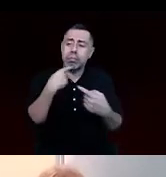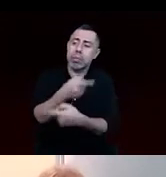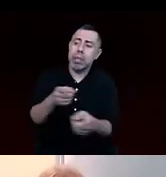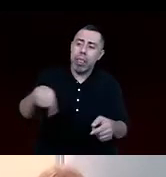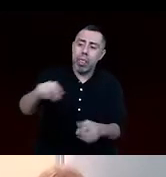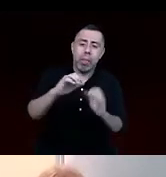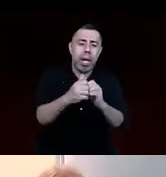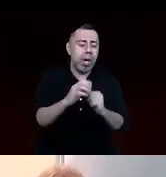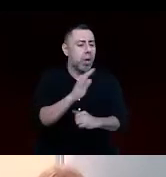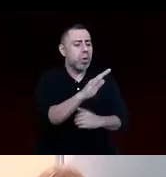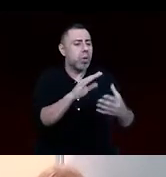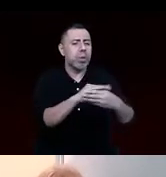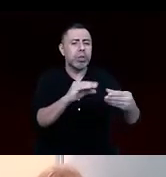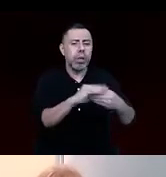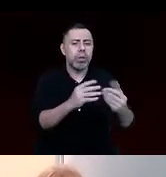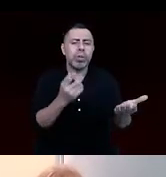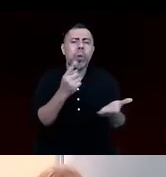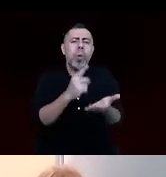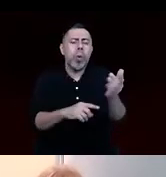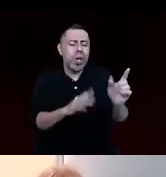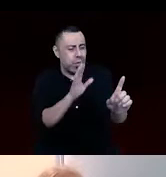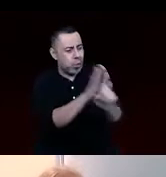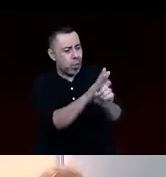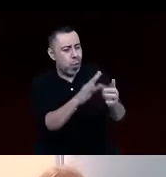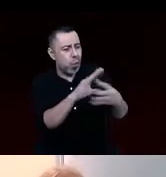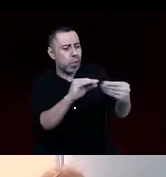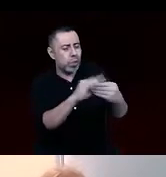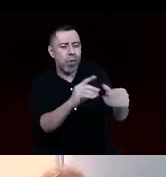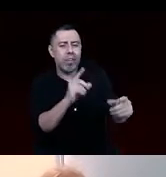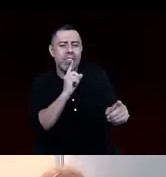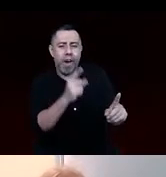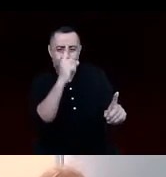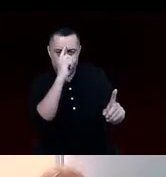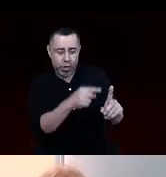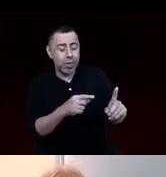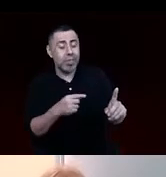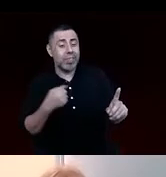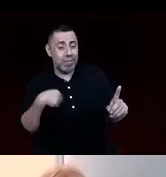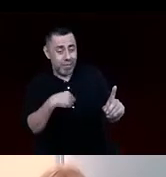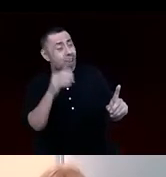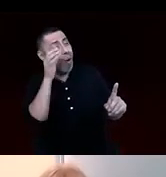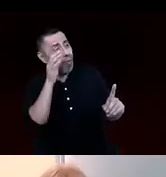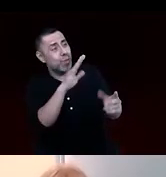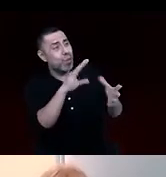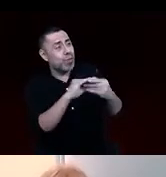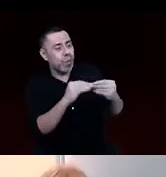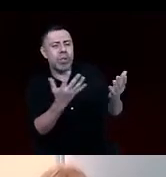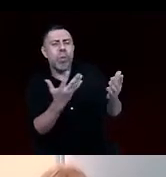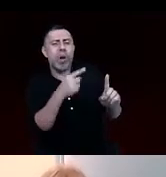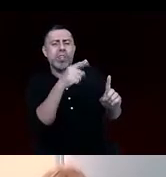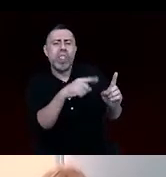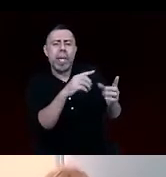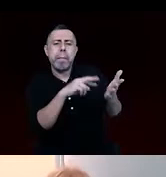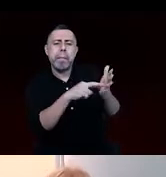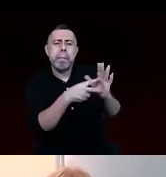just what those are to you, and what those stories that you've told us, what those mean. Well, you know, I